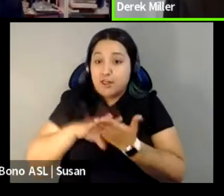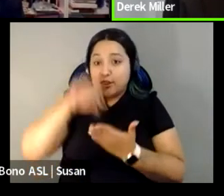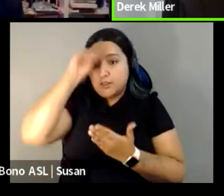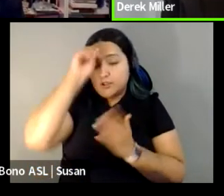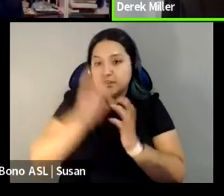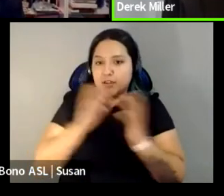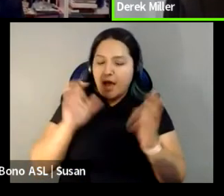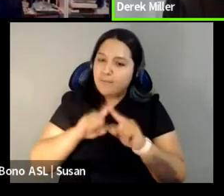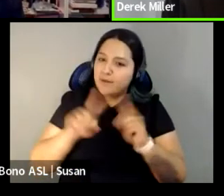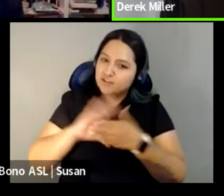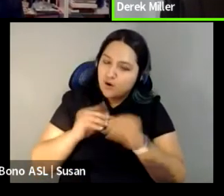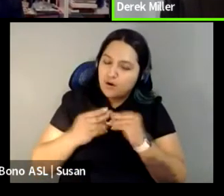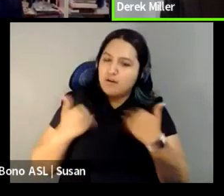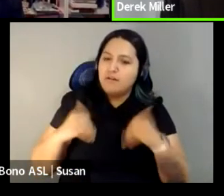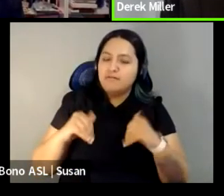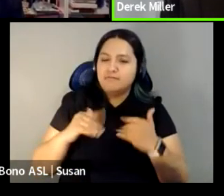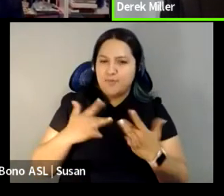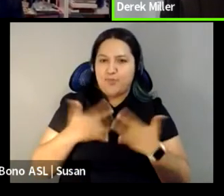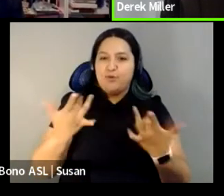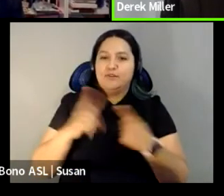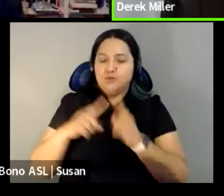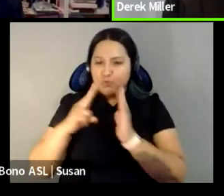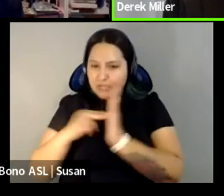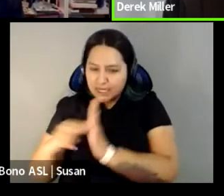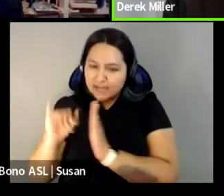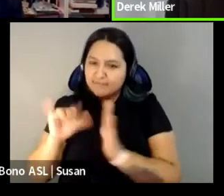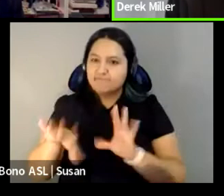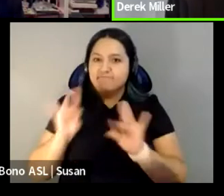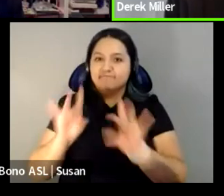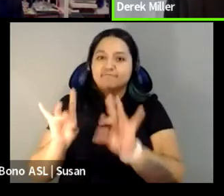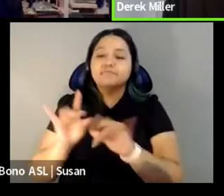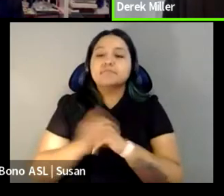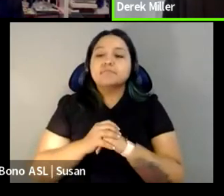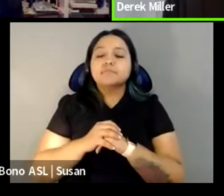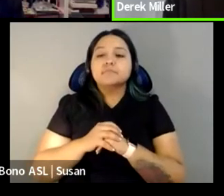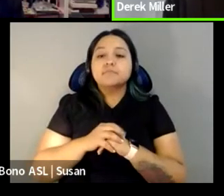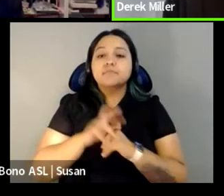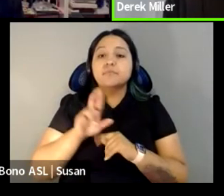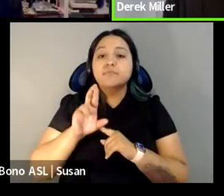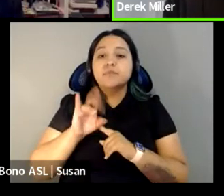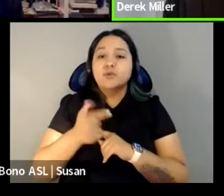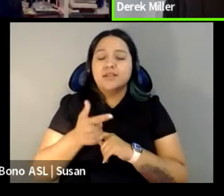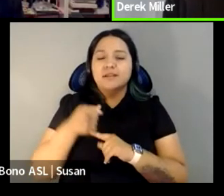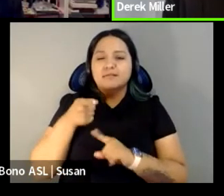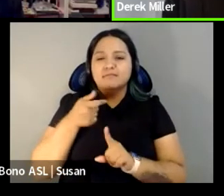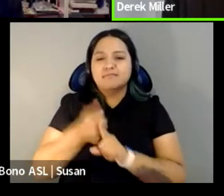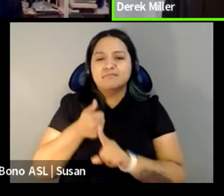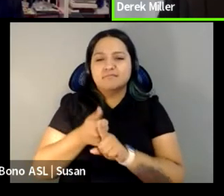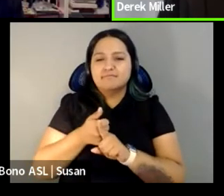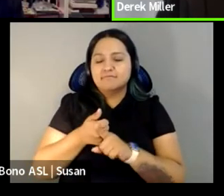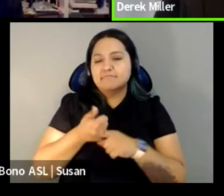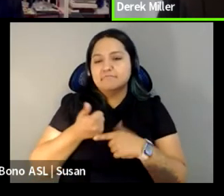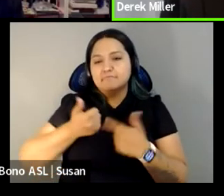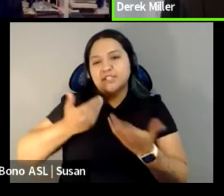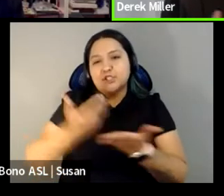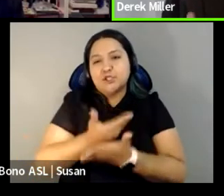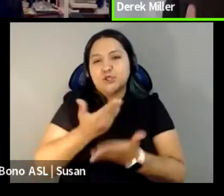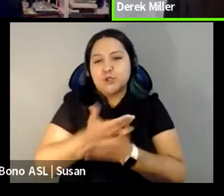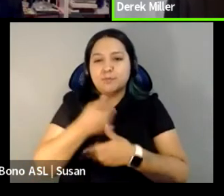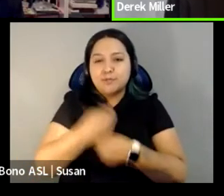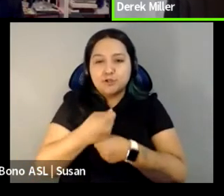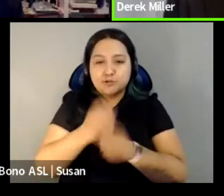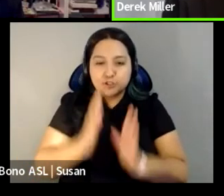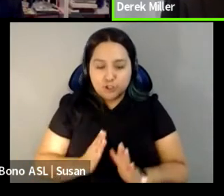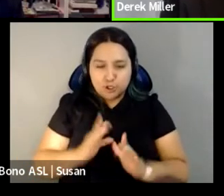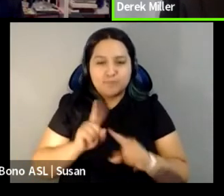get all of these pieces. Ring was an amateur producer who got into a big fight with his authors over the ability